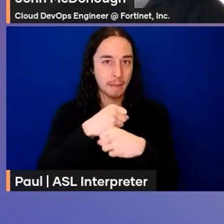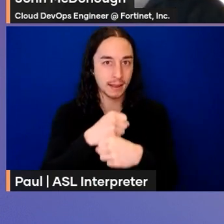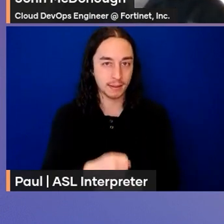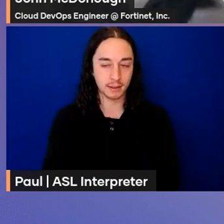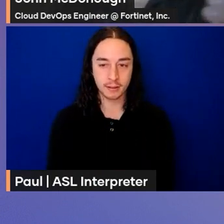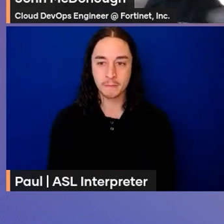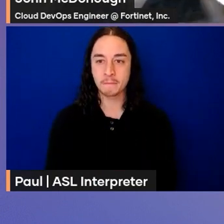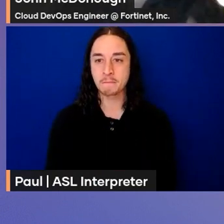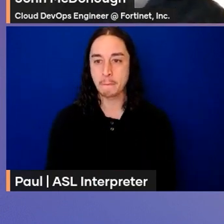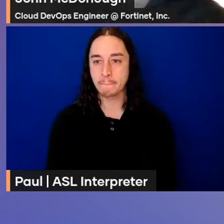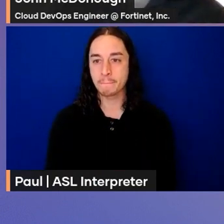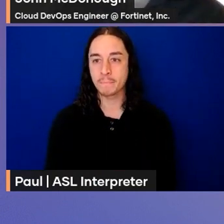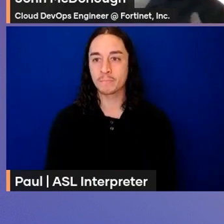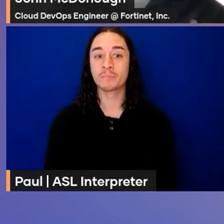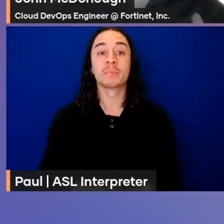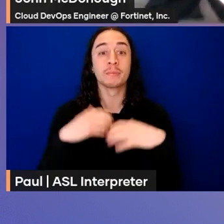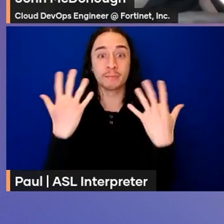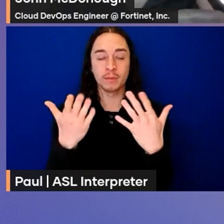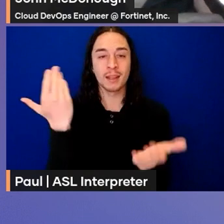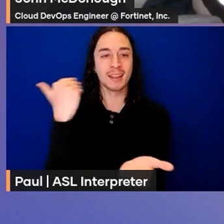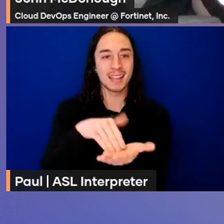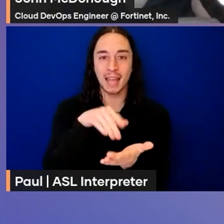So again, this is just a